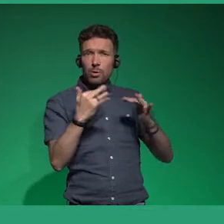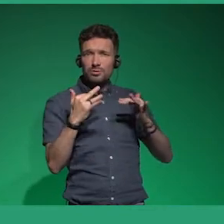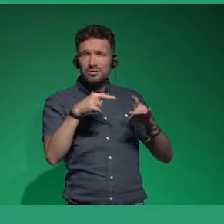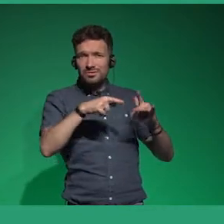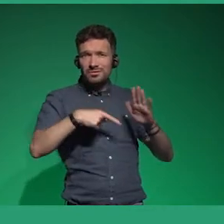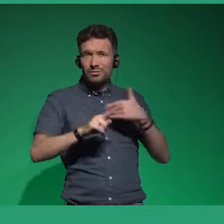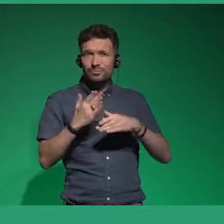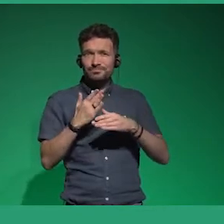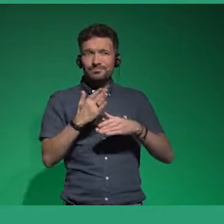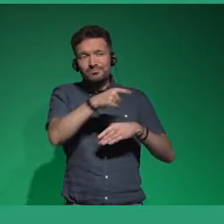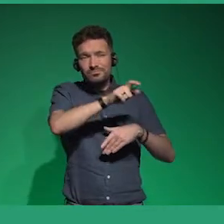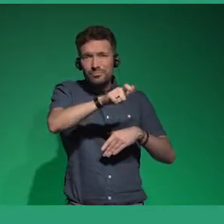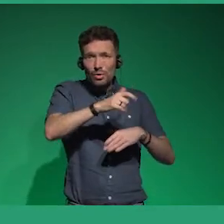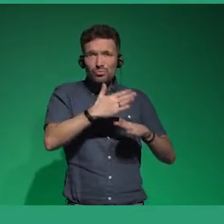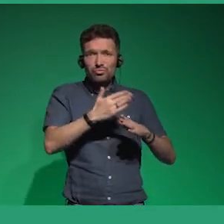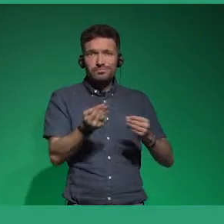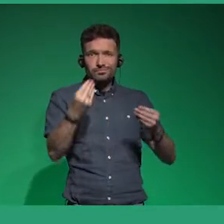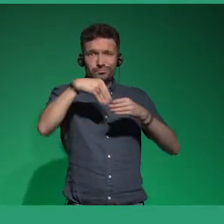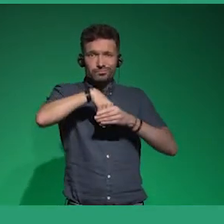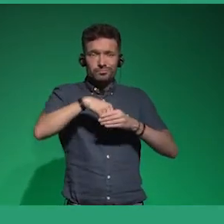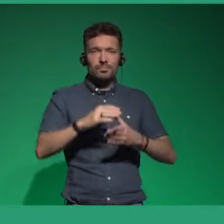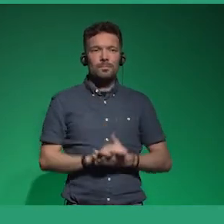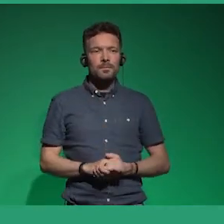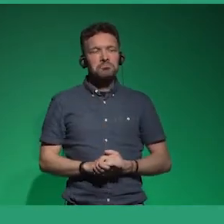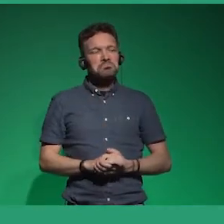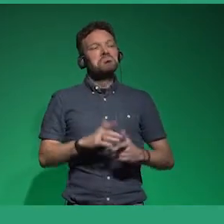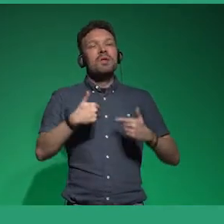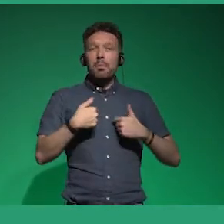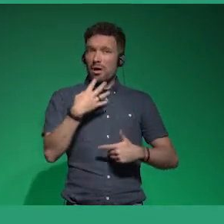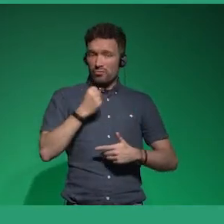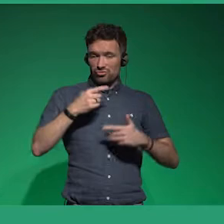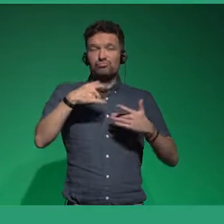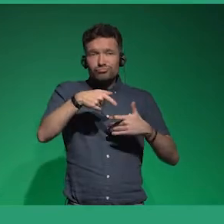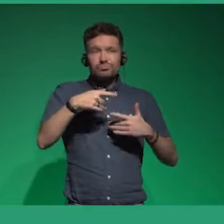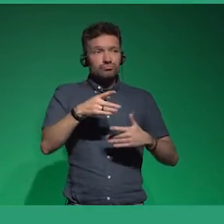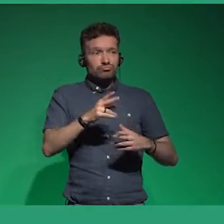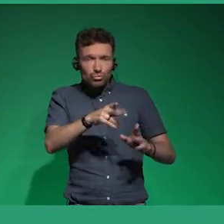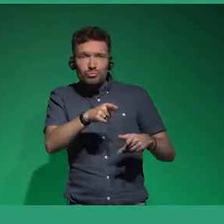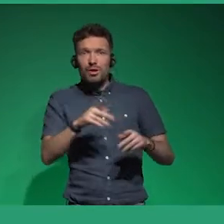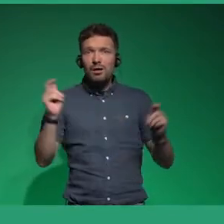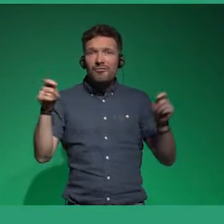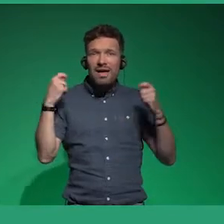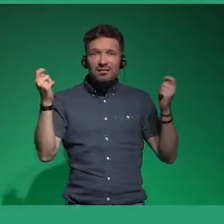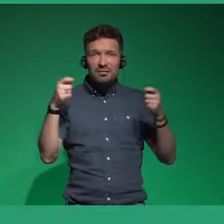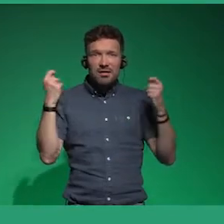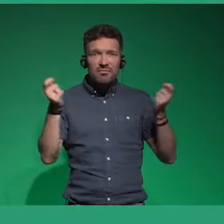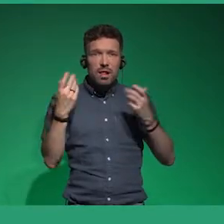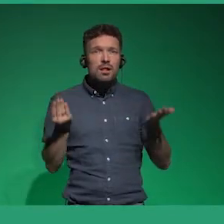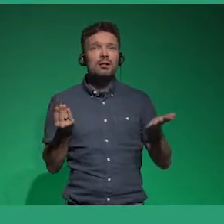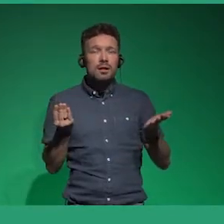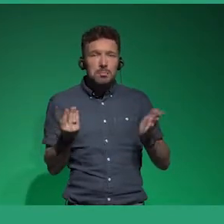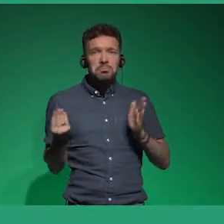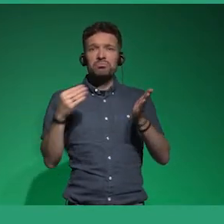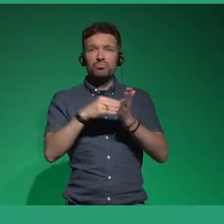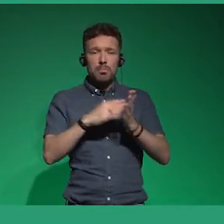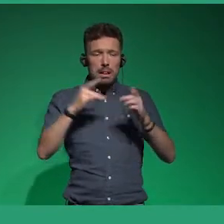maybe it's also worth as a festival in itself without further reasoning, but it could also maybe help kickstart the